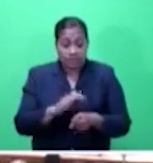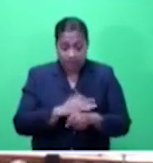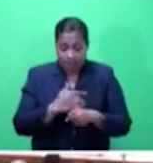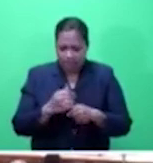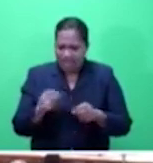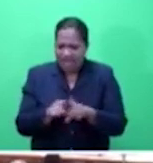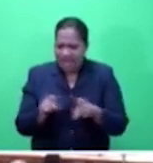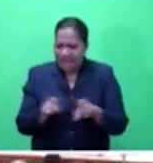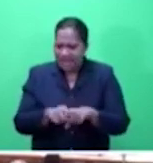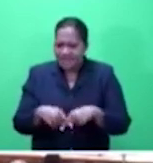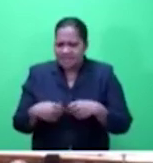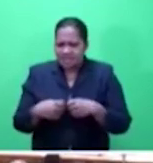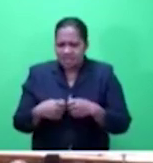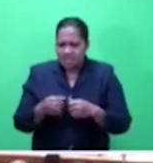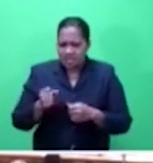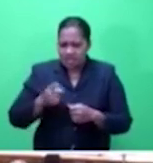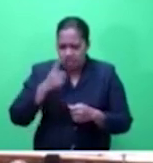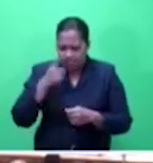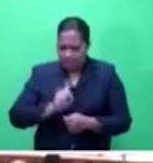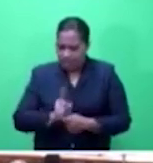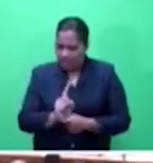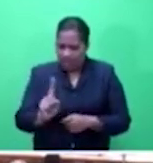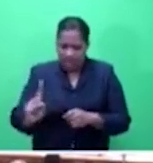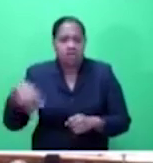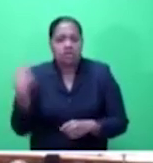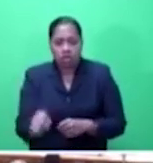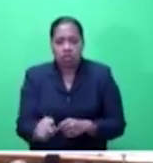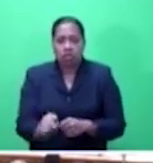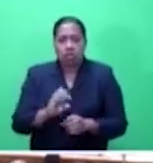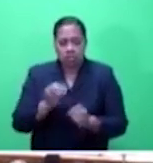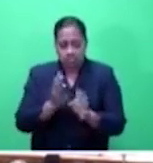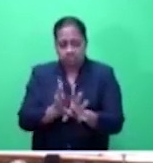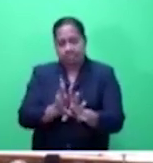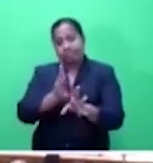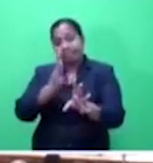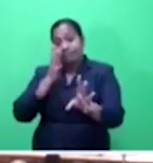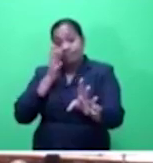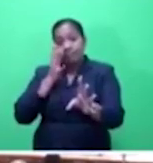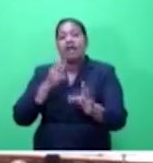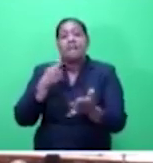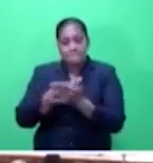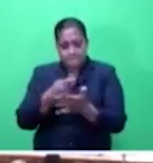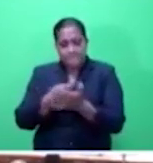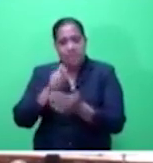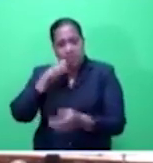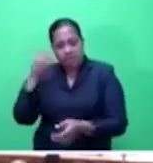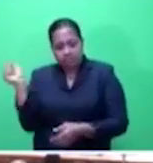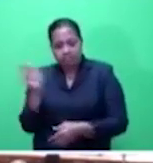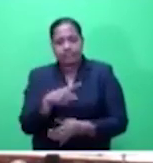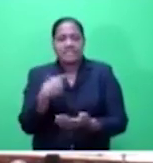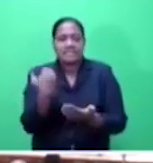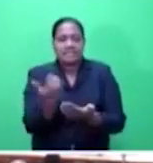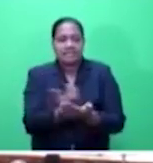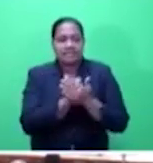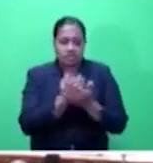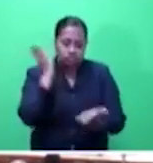money, you will get it without putting yourself at a risk of queuing up too close to others. Your money will get to you safely and quickly, directly into